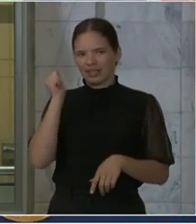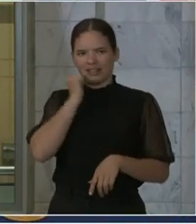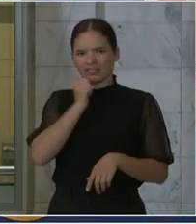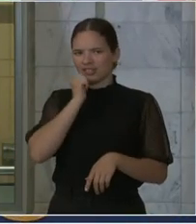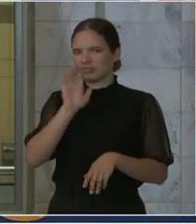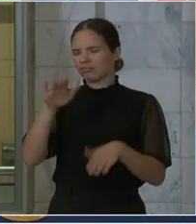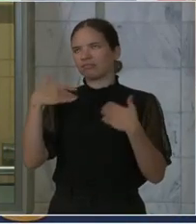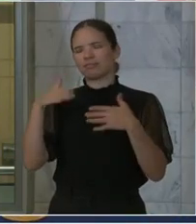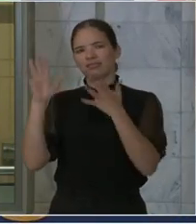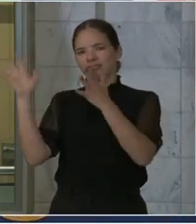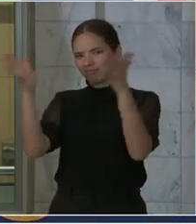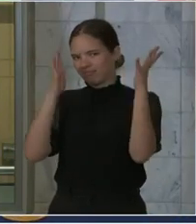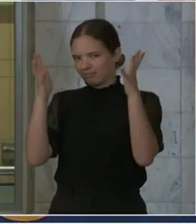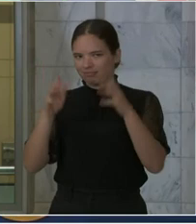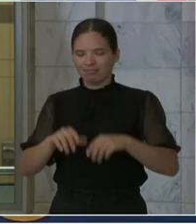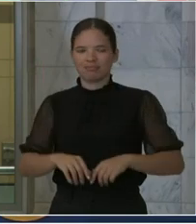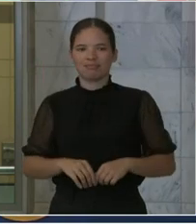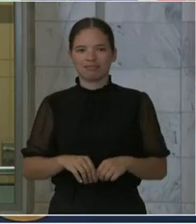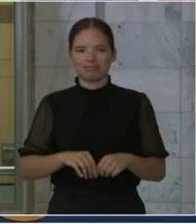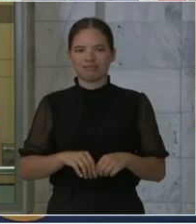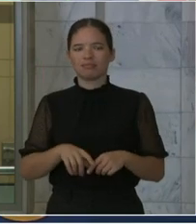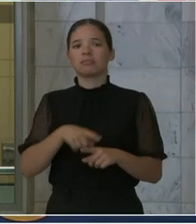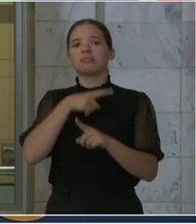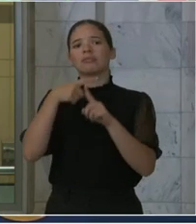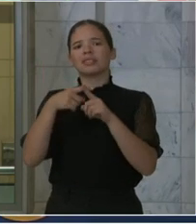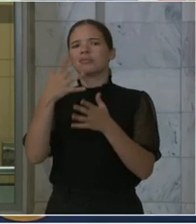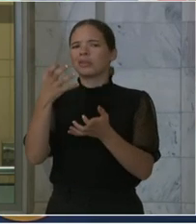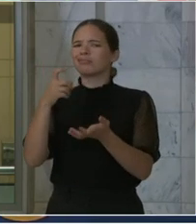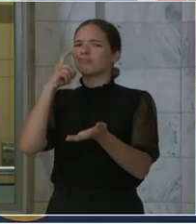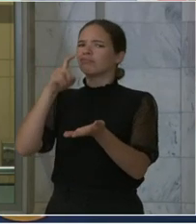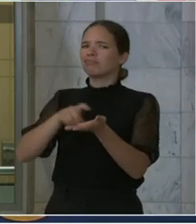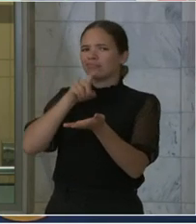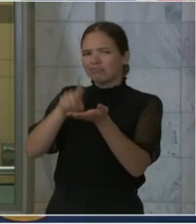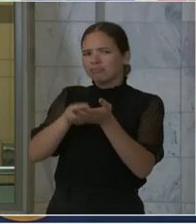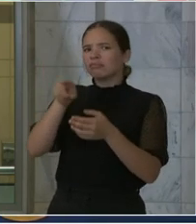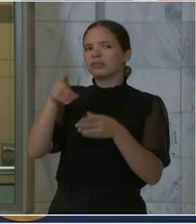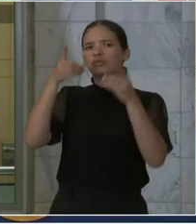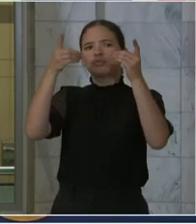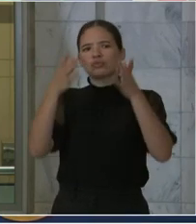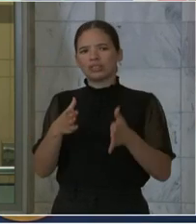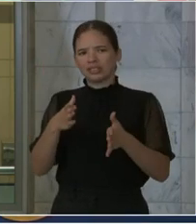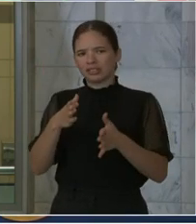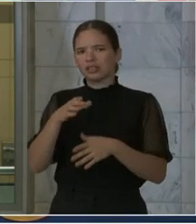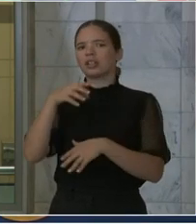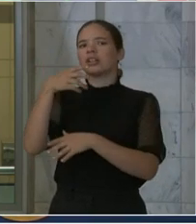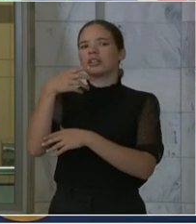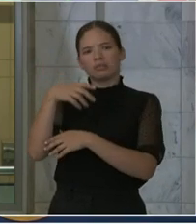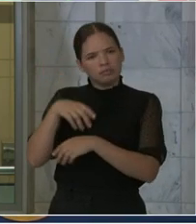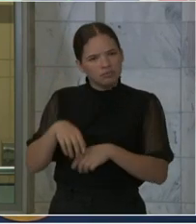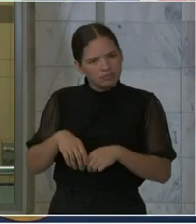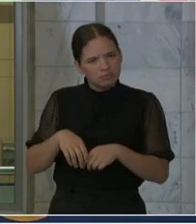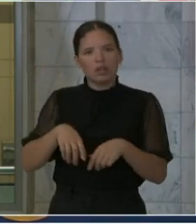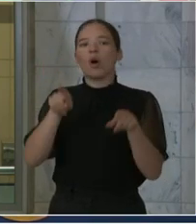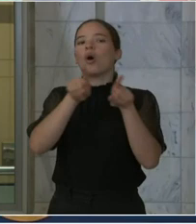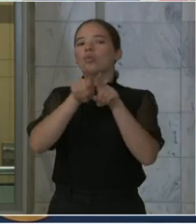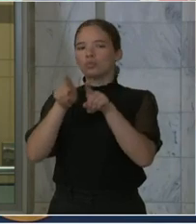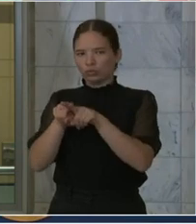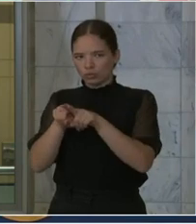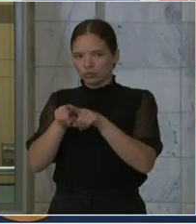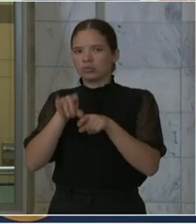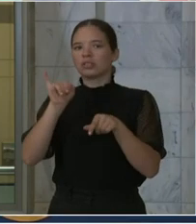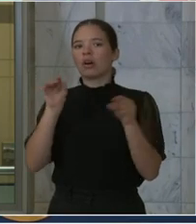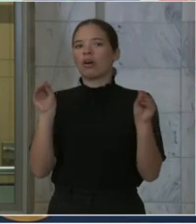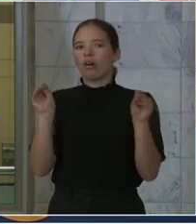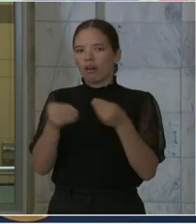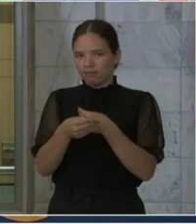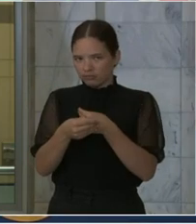I also want to acknowledge our Director of Human Resources, as well as the Office of Labor Relations and